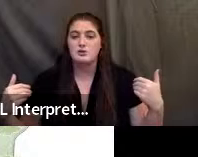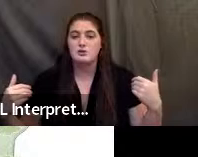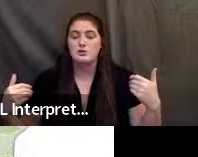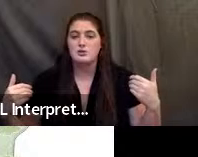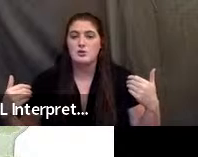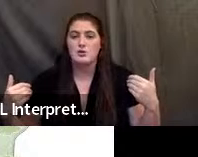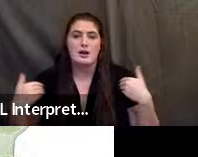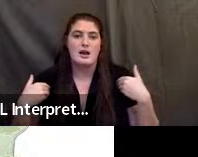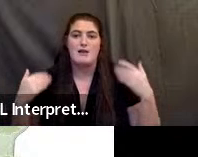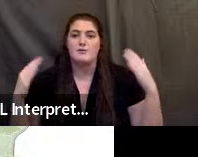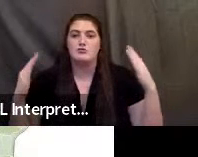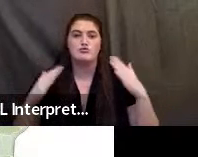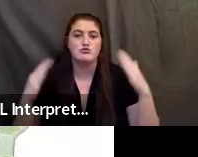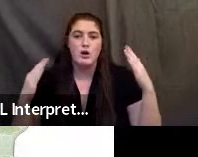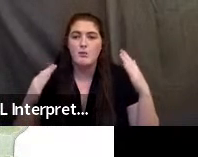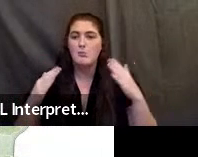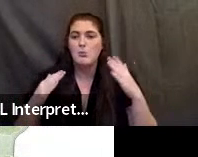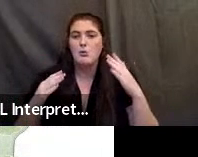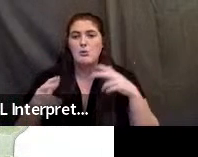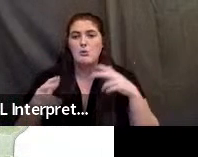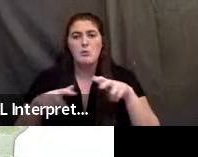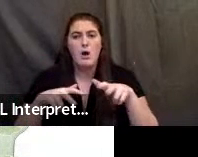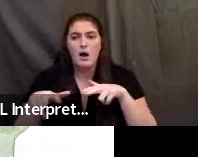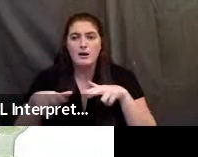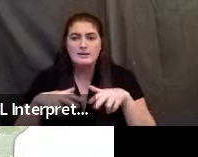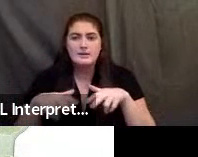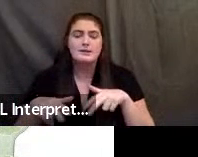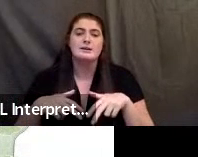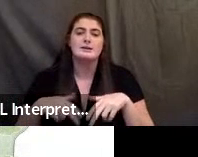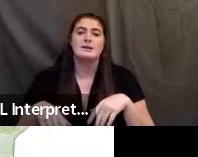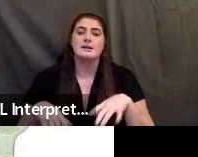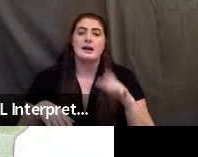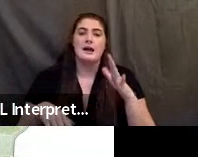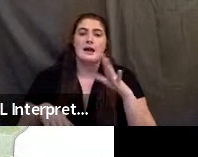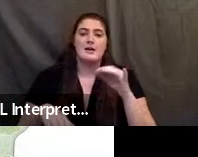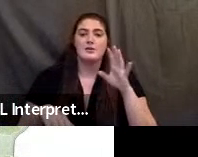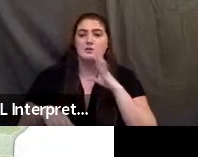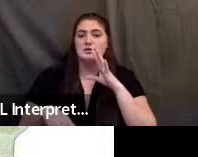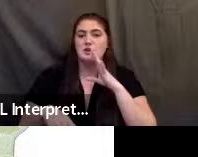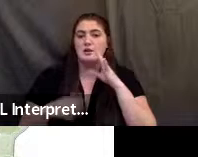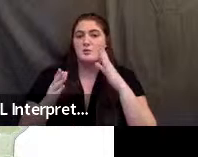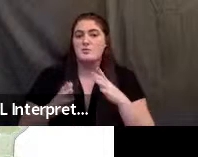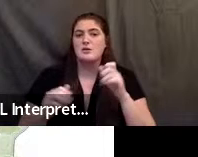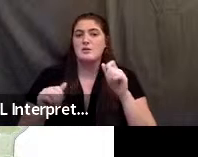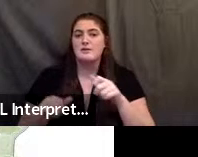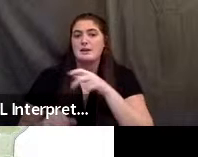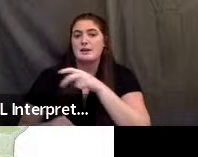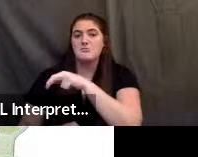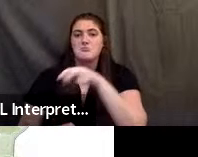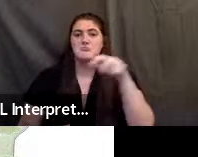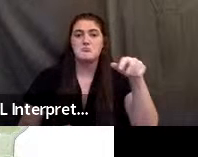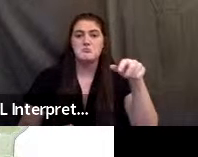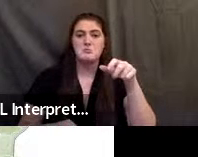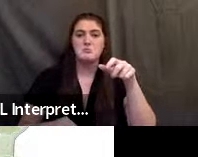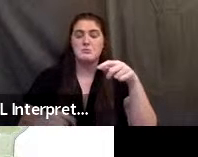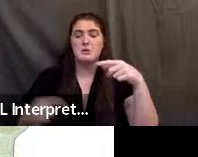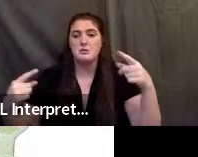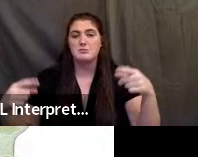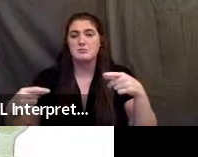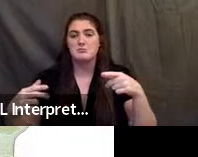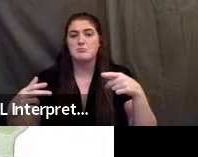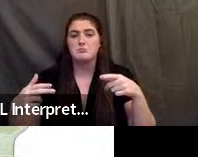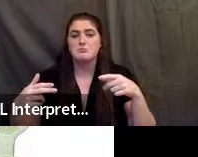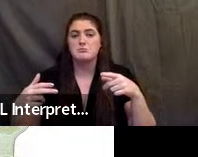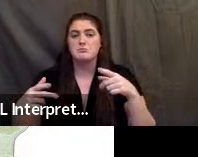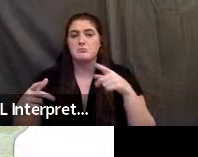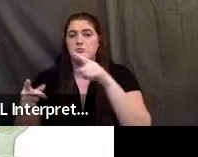trouble walking with a cane or walker or something, and they're talking to someone, they'd be able to go from one garden to the other. And accidents